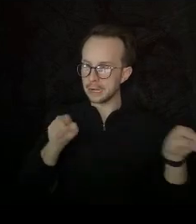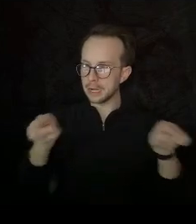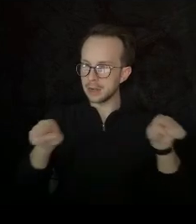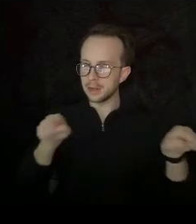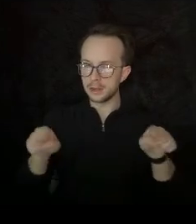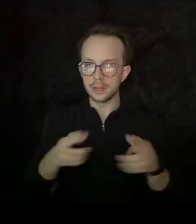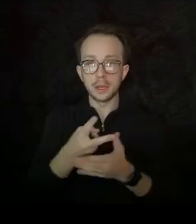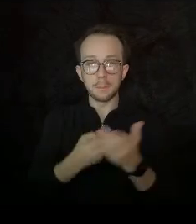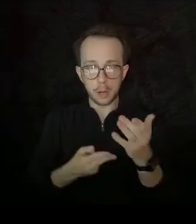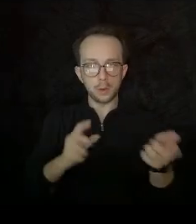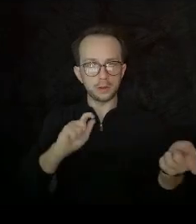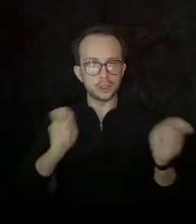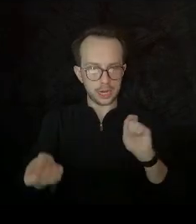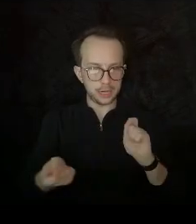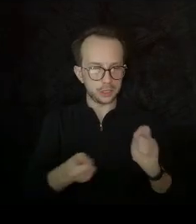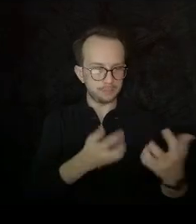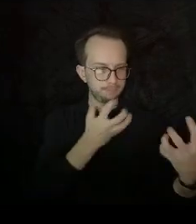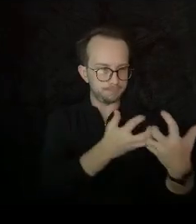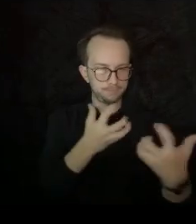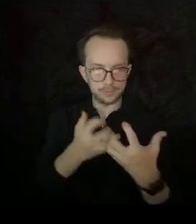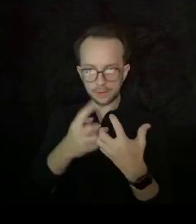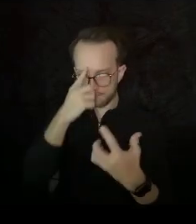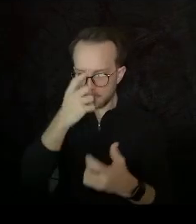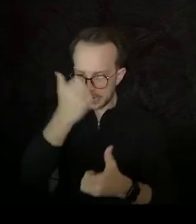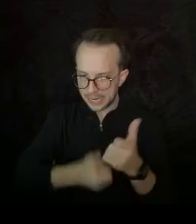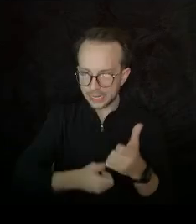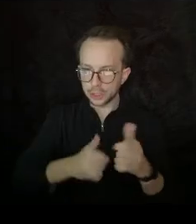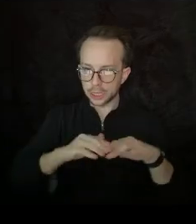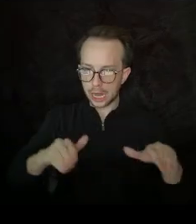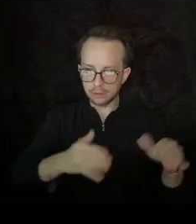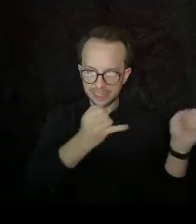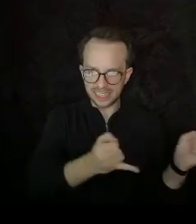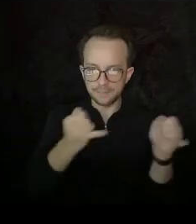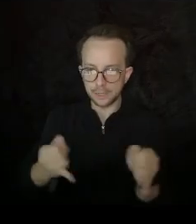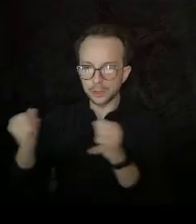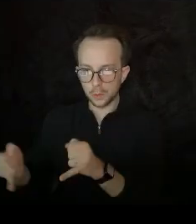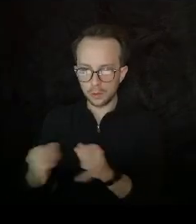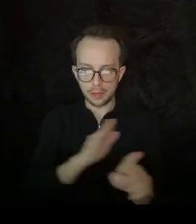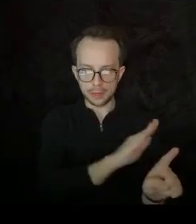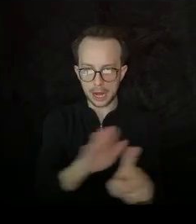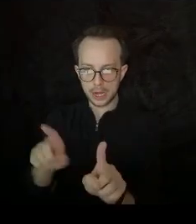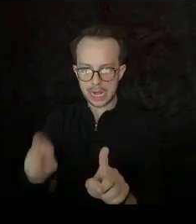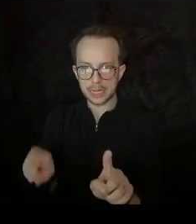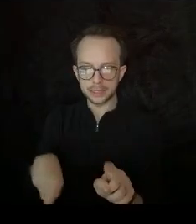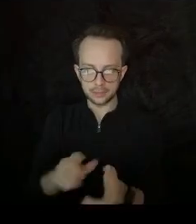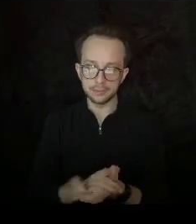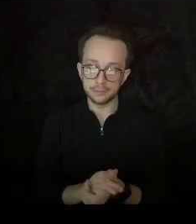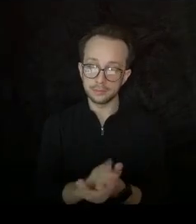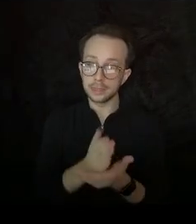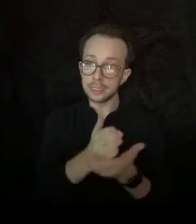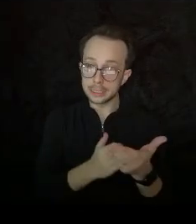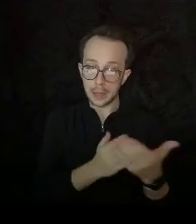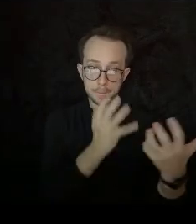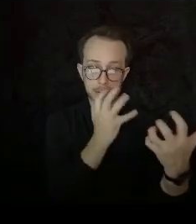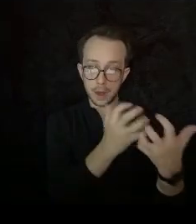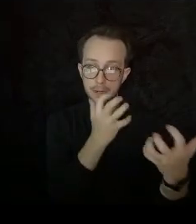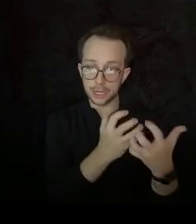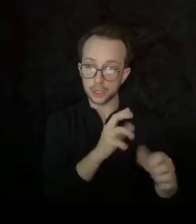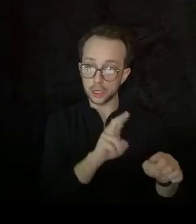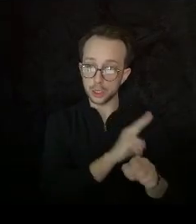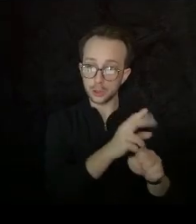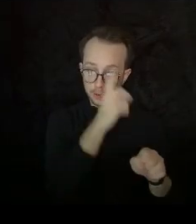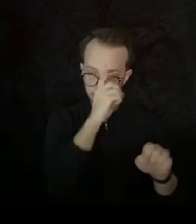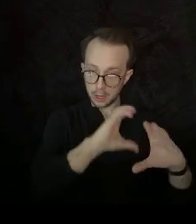child to child and are based on the individual needs. Some accommodations used in class may